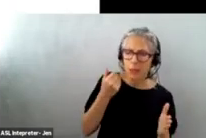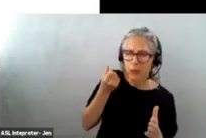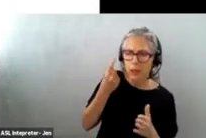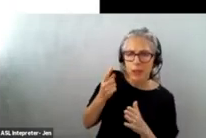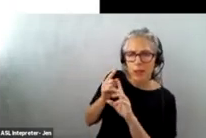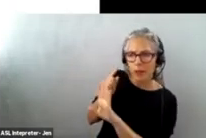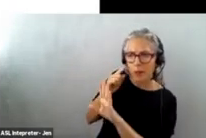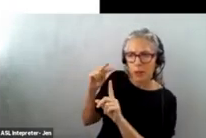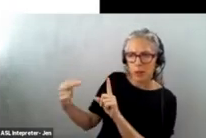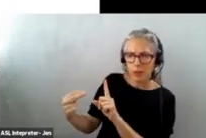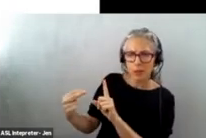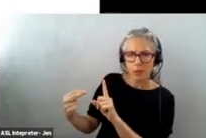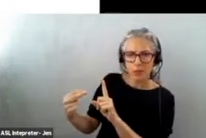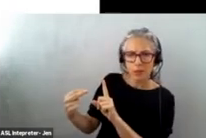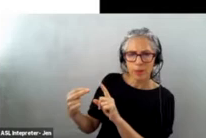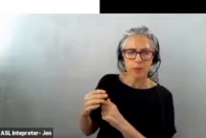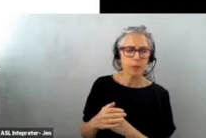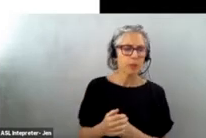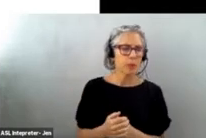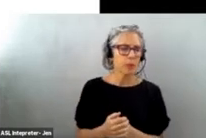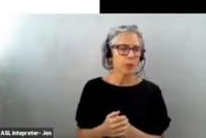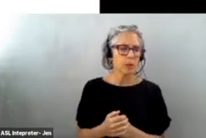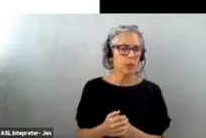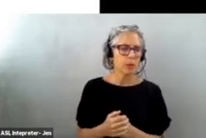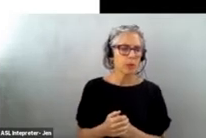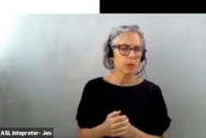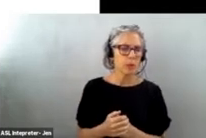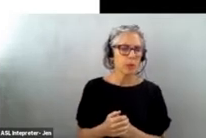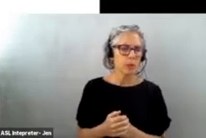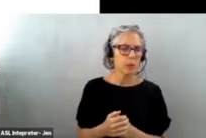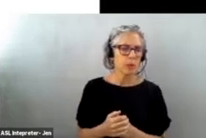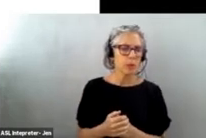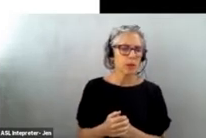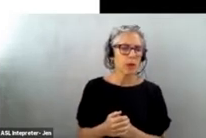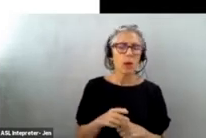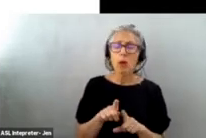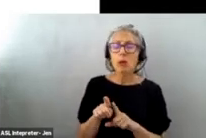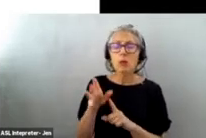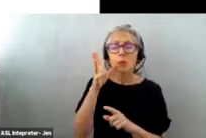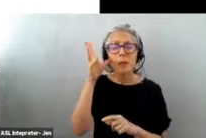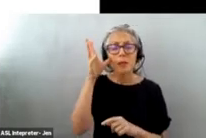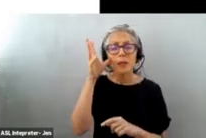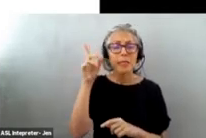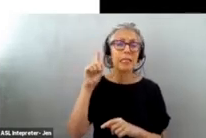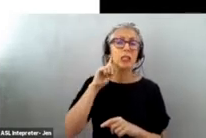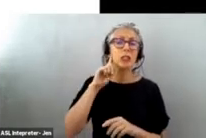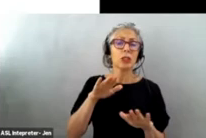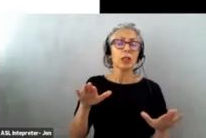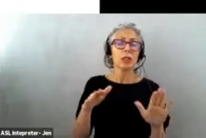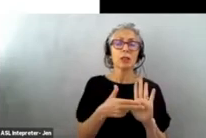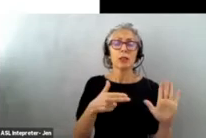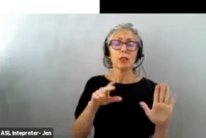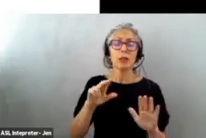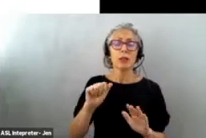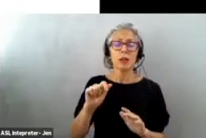understand the populations that they'll be working with. Likewise, when parents hear that their child is diagnosed with